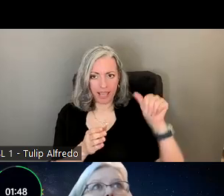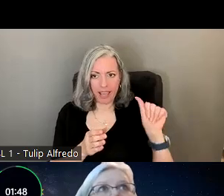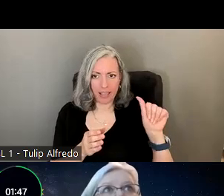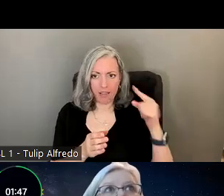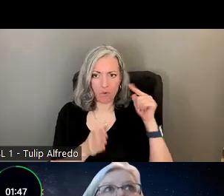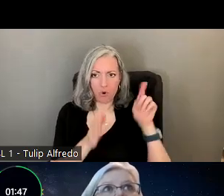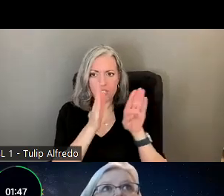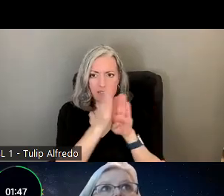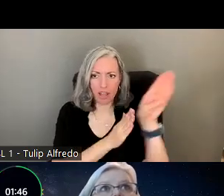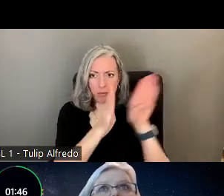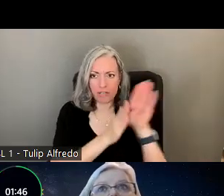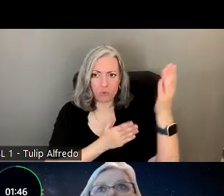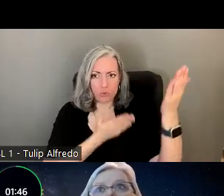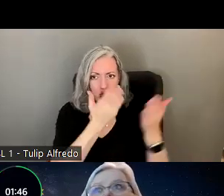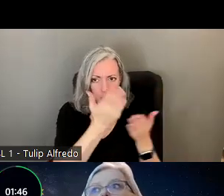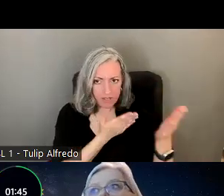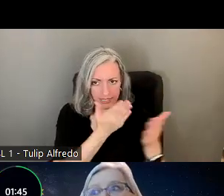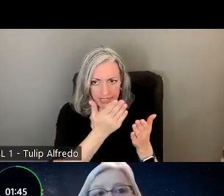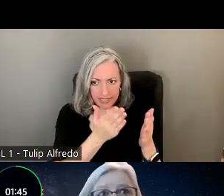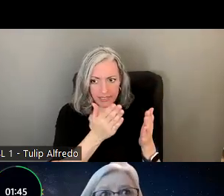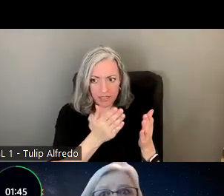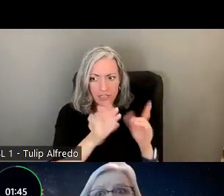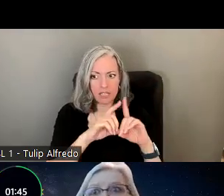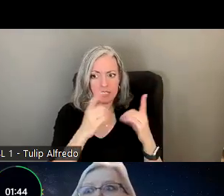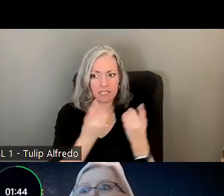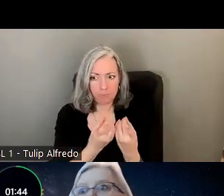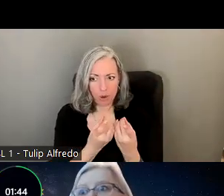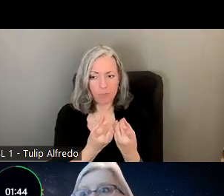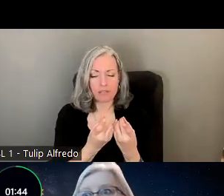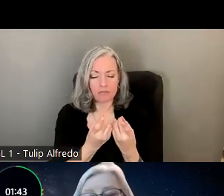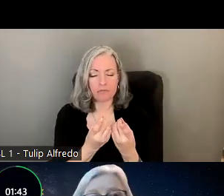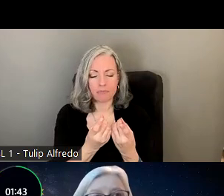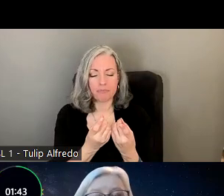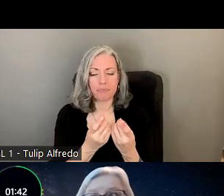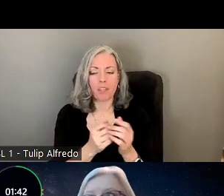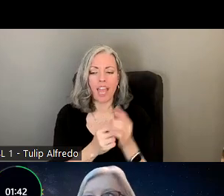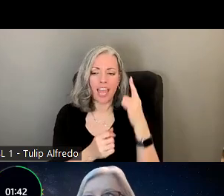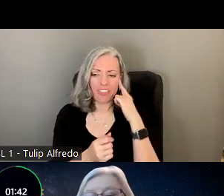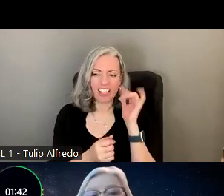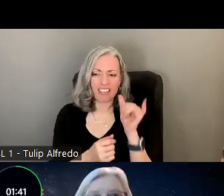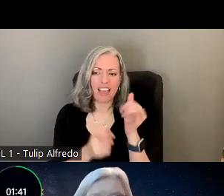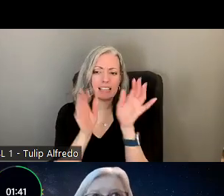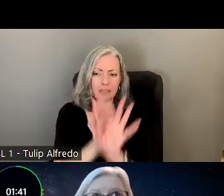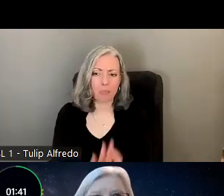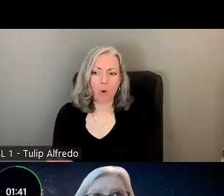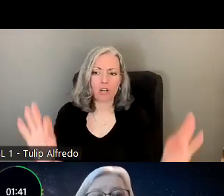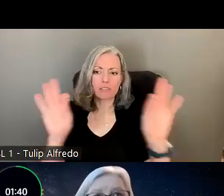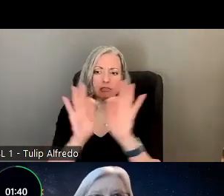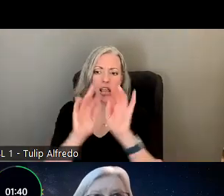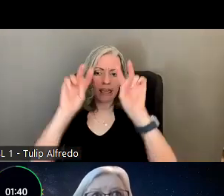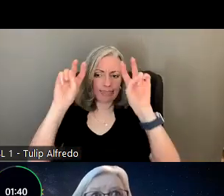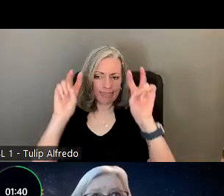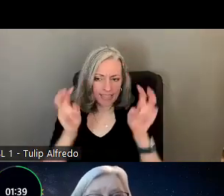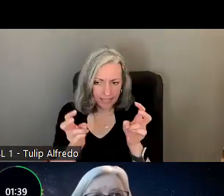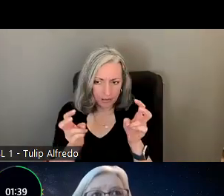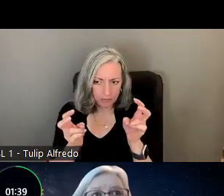developmental services as opposed to the Department on Developmental Services. And I think that is a key theme because